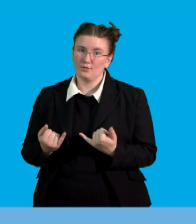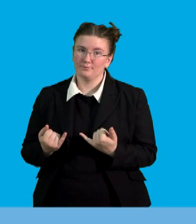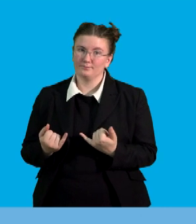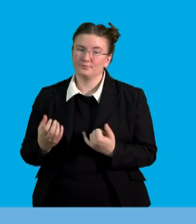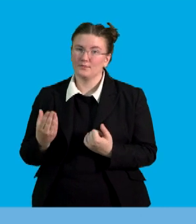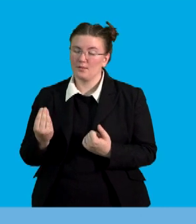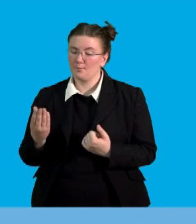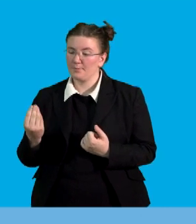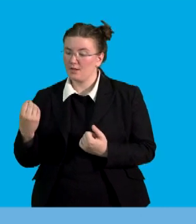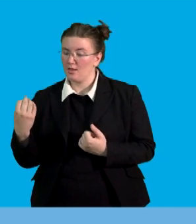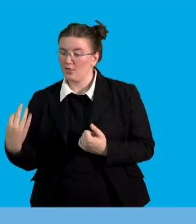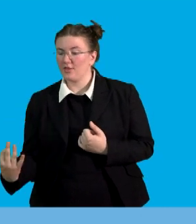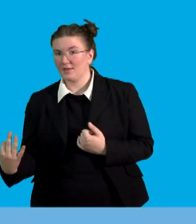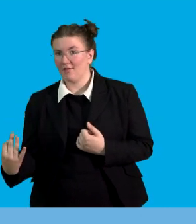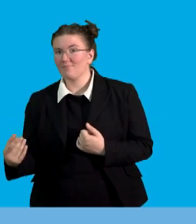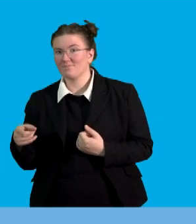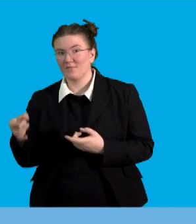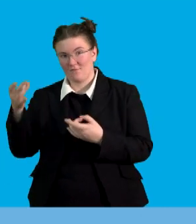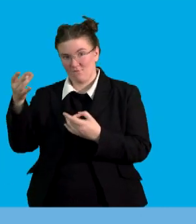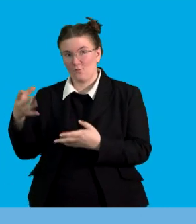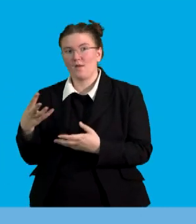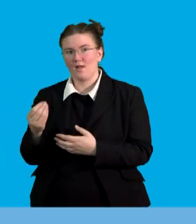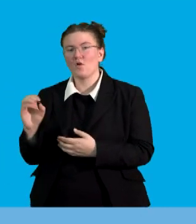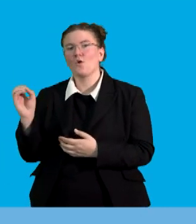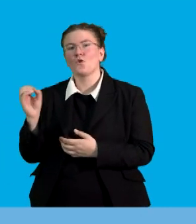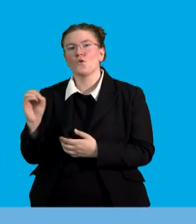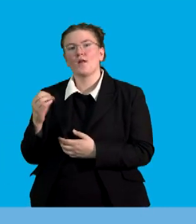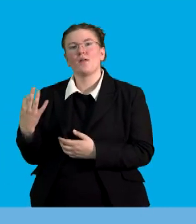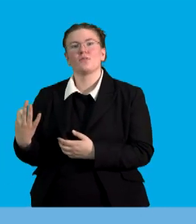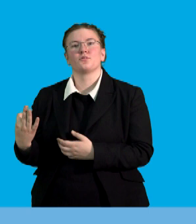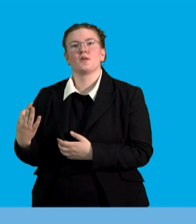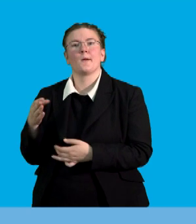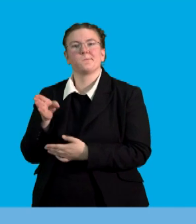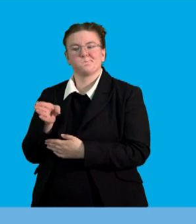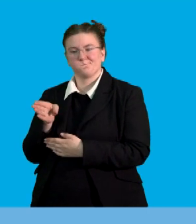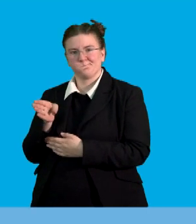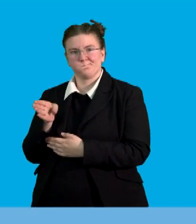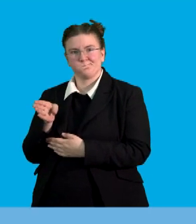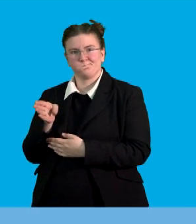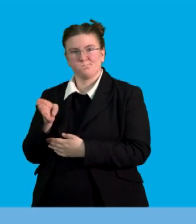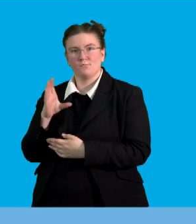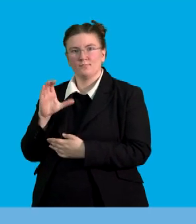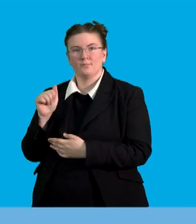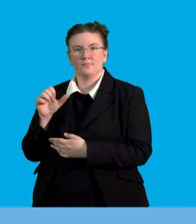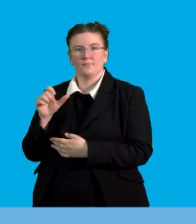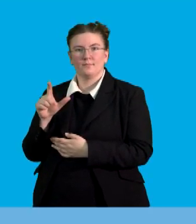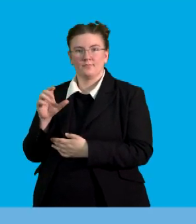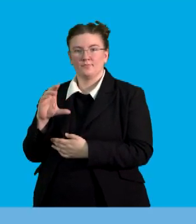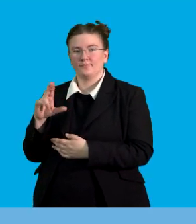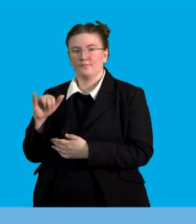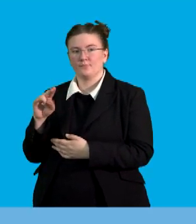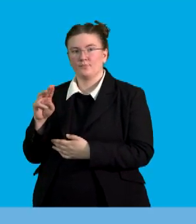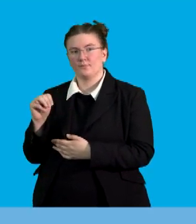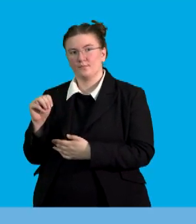the subscript 3 tells us that we only have 3 oxygen atoms in this particular compound, being the calcium